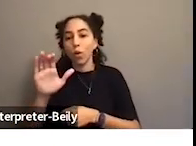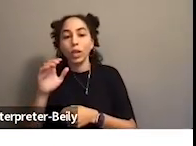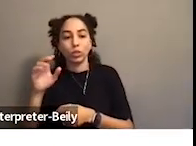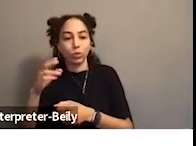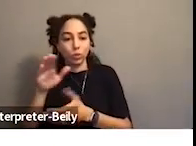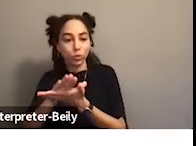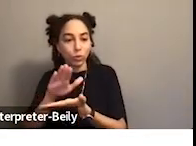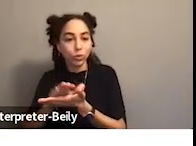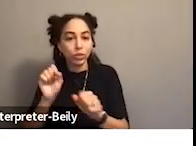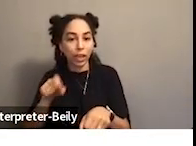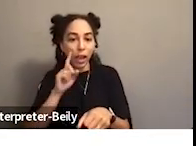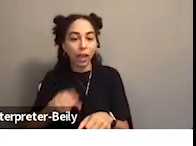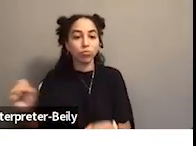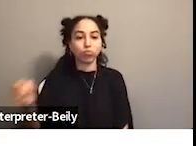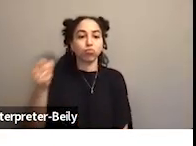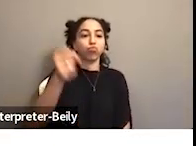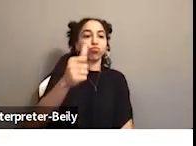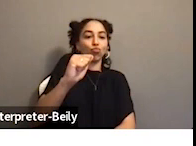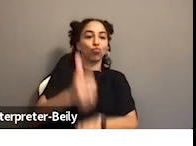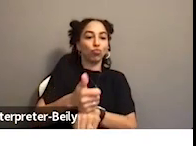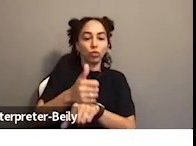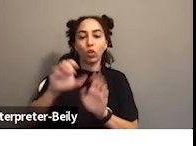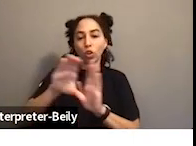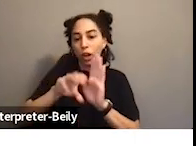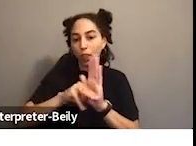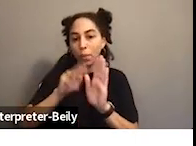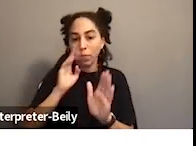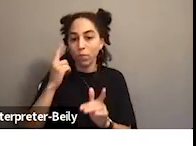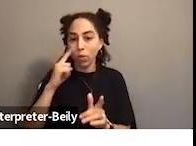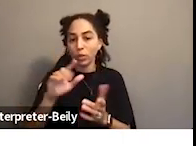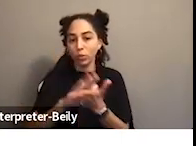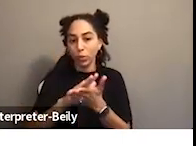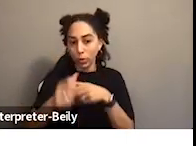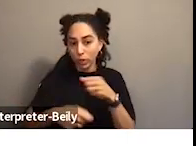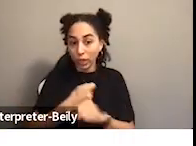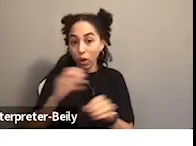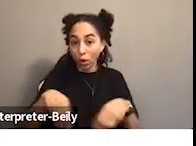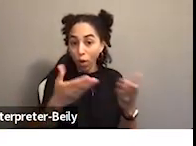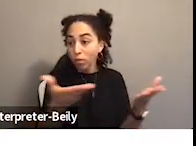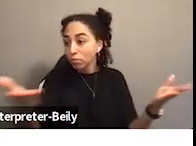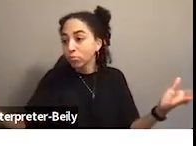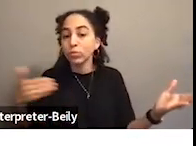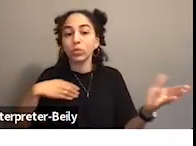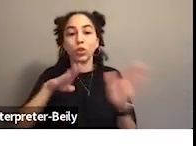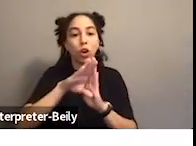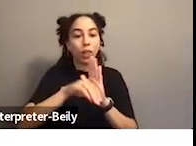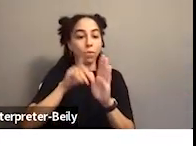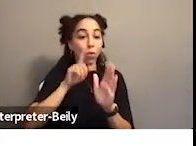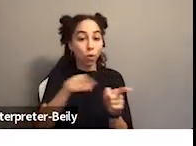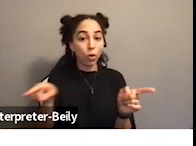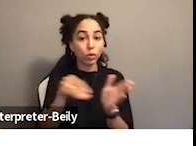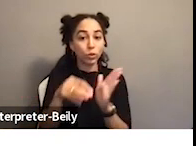training curriculum into the school year, offer that curriculum to students who have an interest